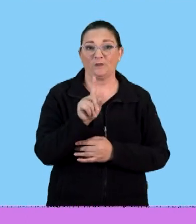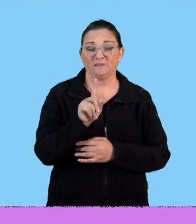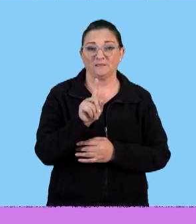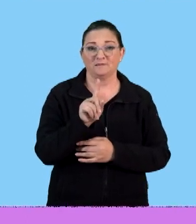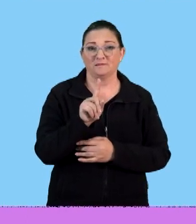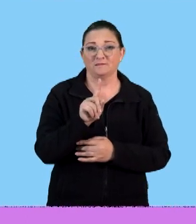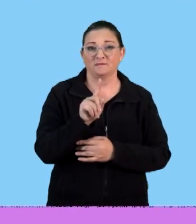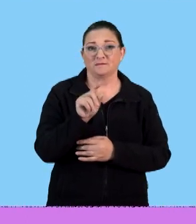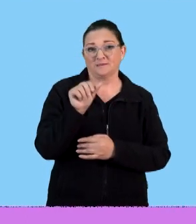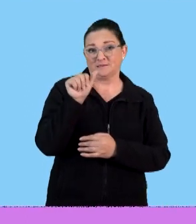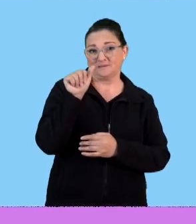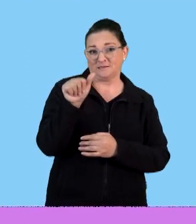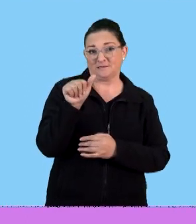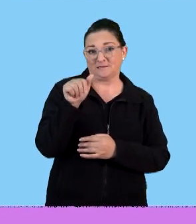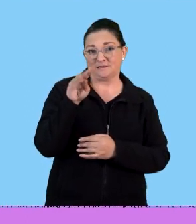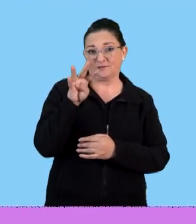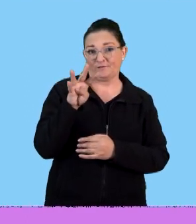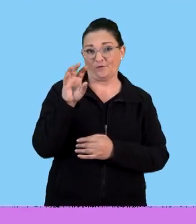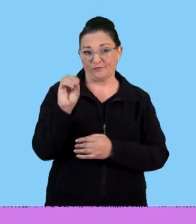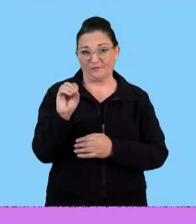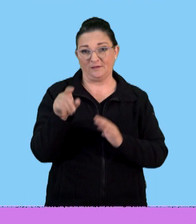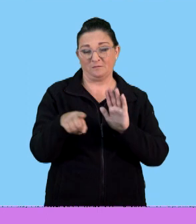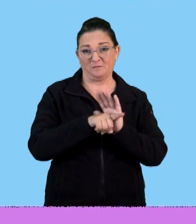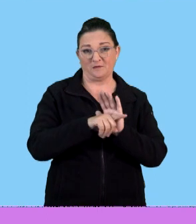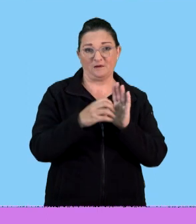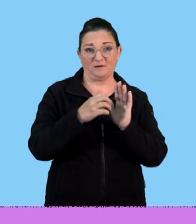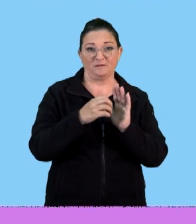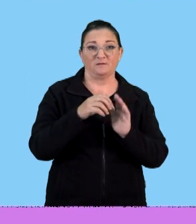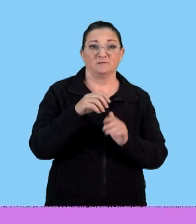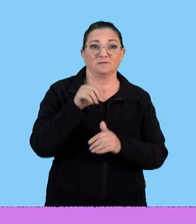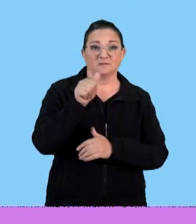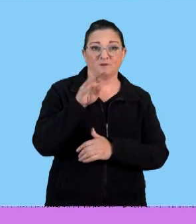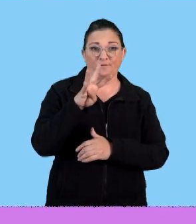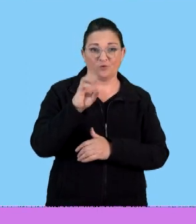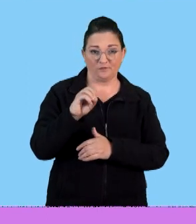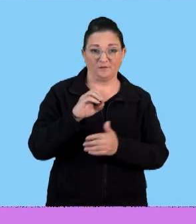what is the dimension of B? That is 640. So minus